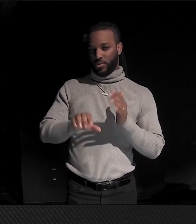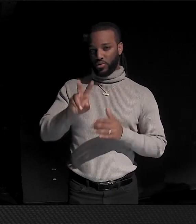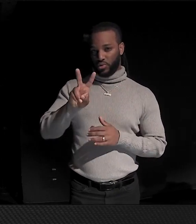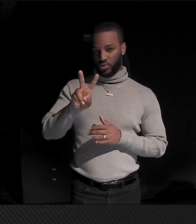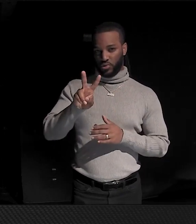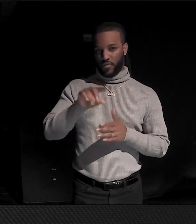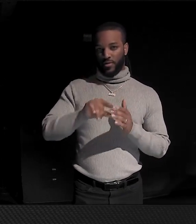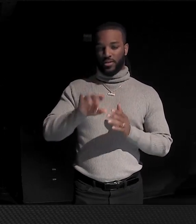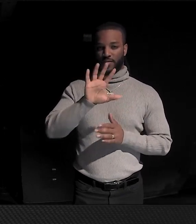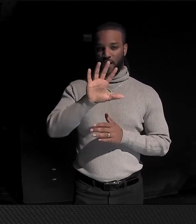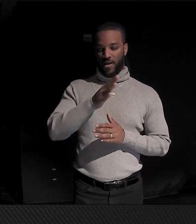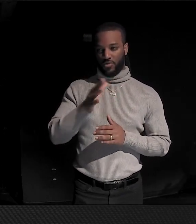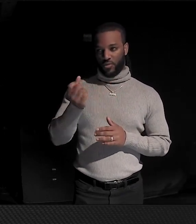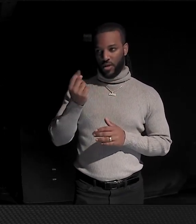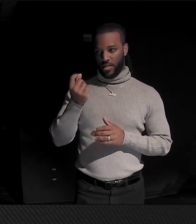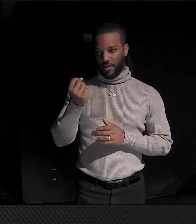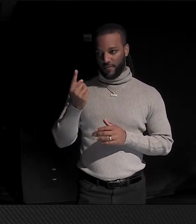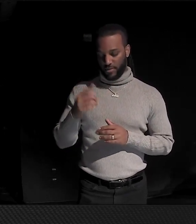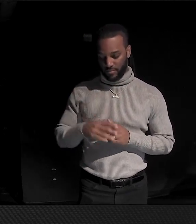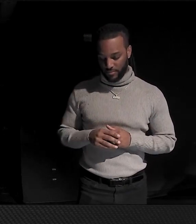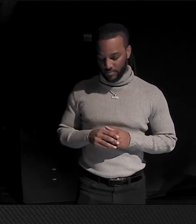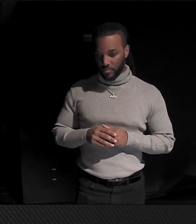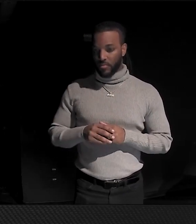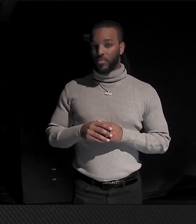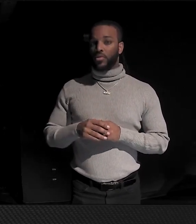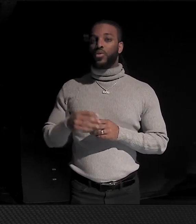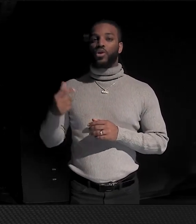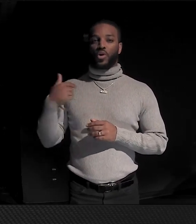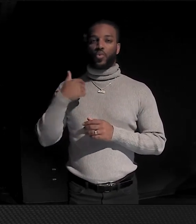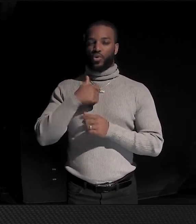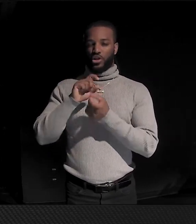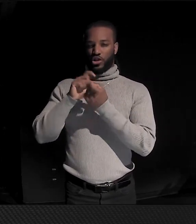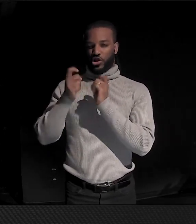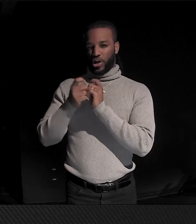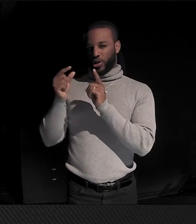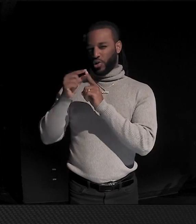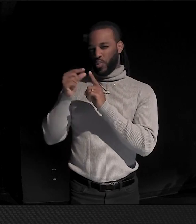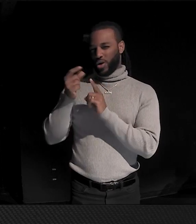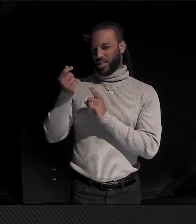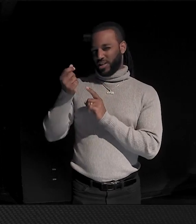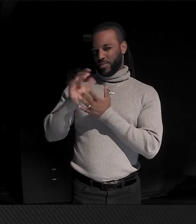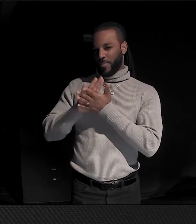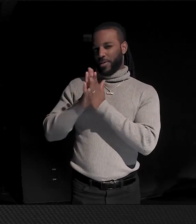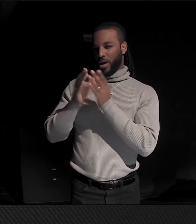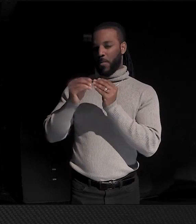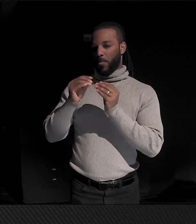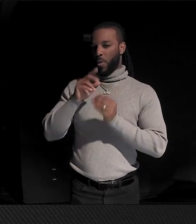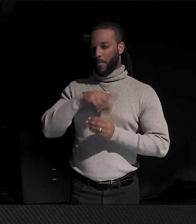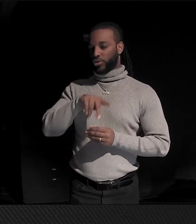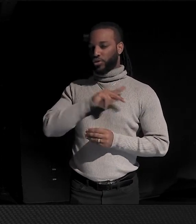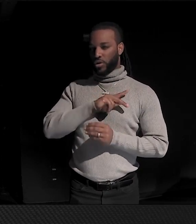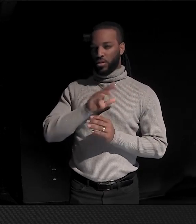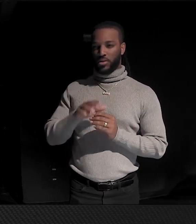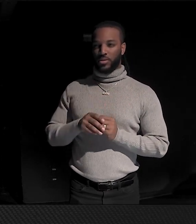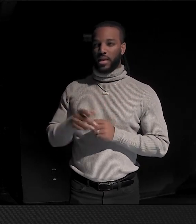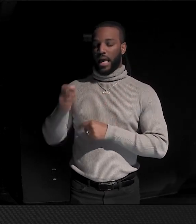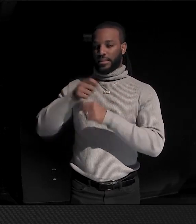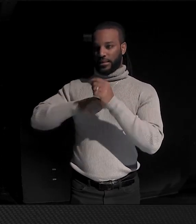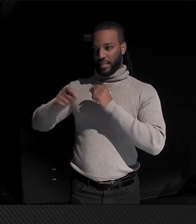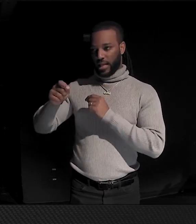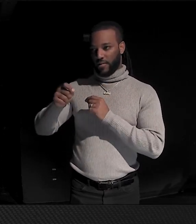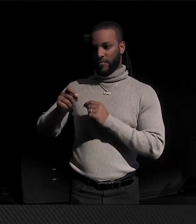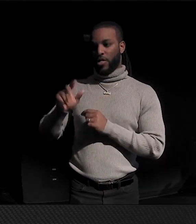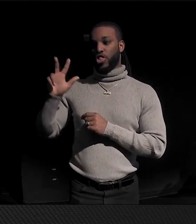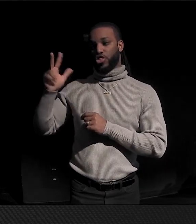verses 5 through 11, and we just changed the words to become a little bit more personal. Instead of the